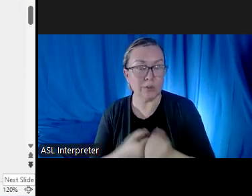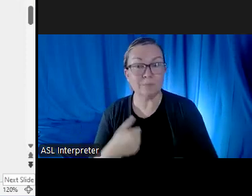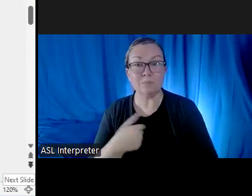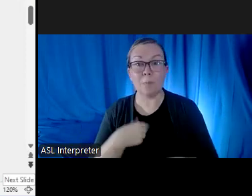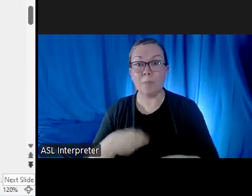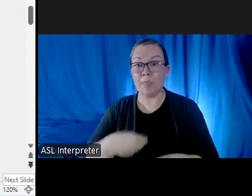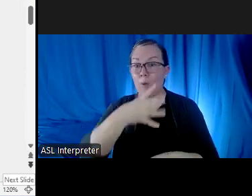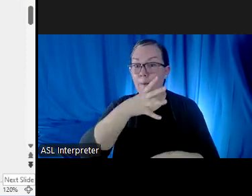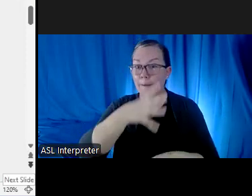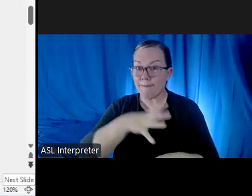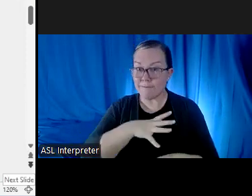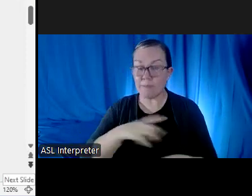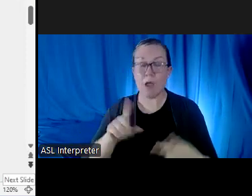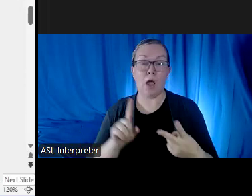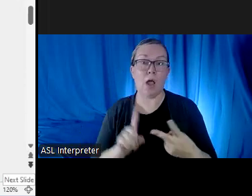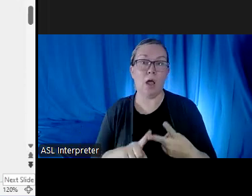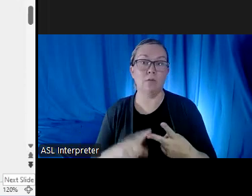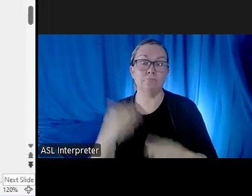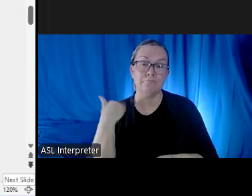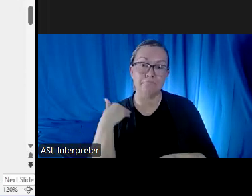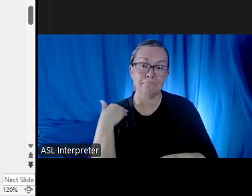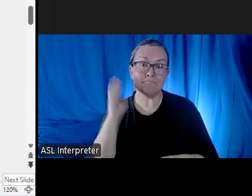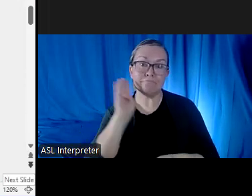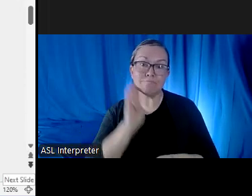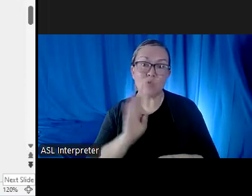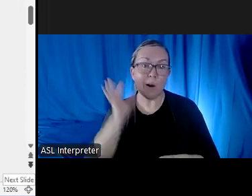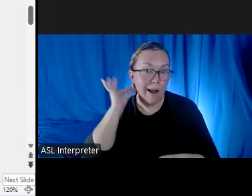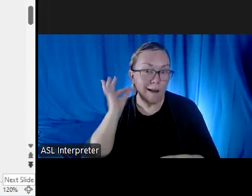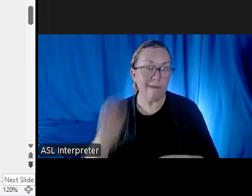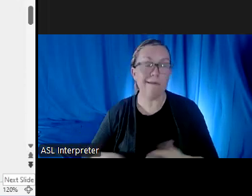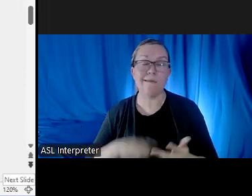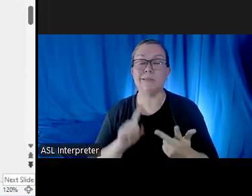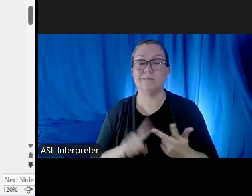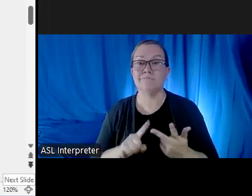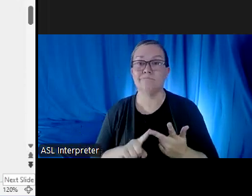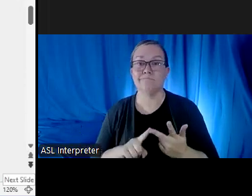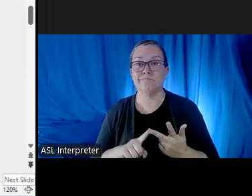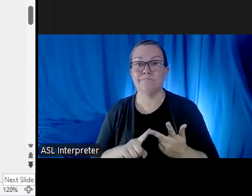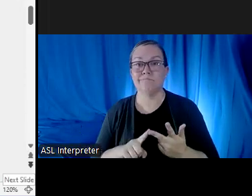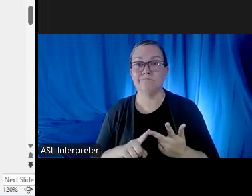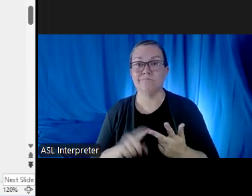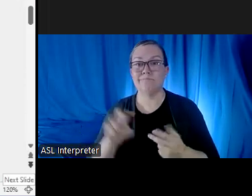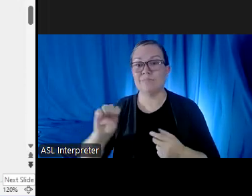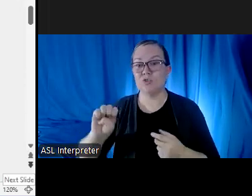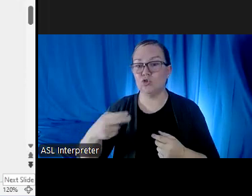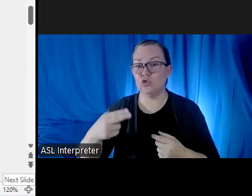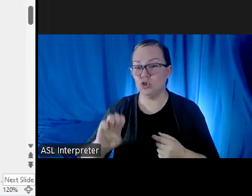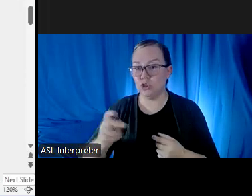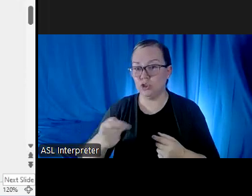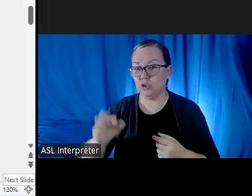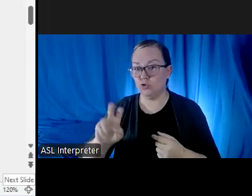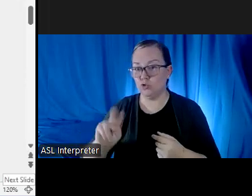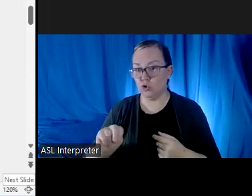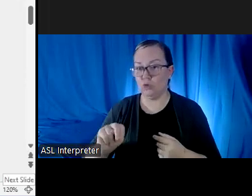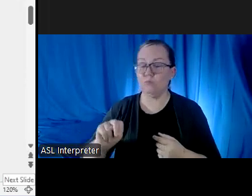Caucasian female with shoulder-length brown hair. I use she, her pronouns, and my background